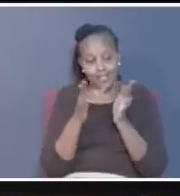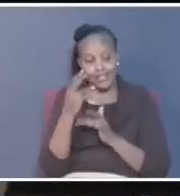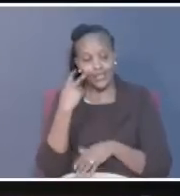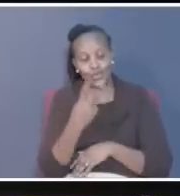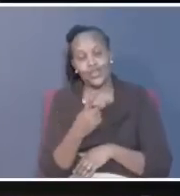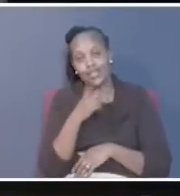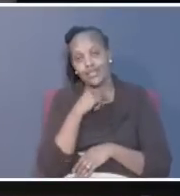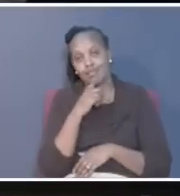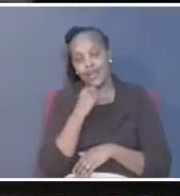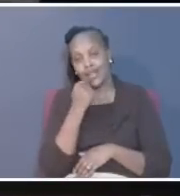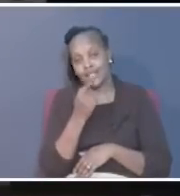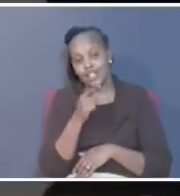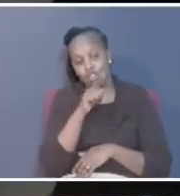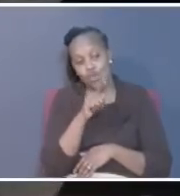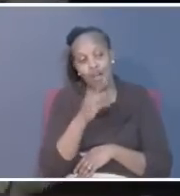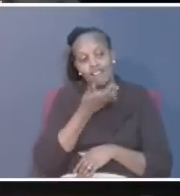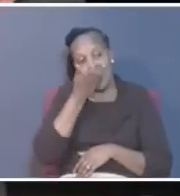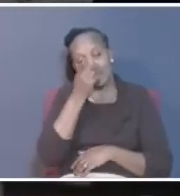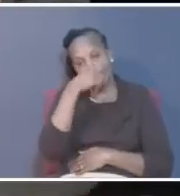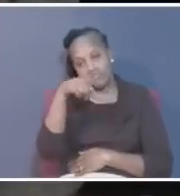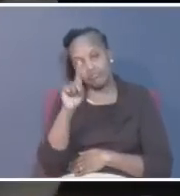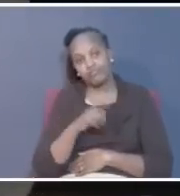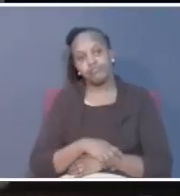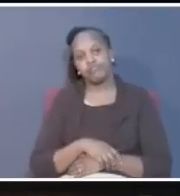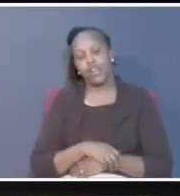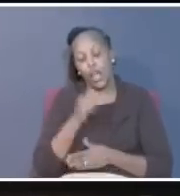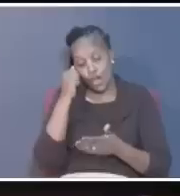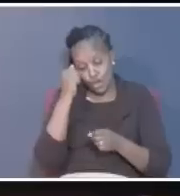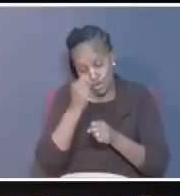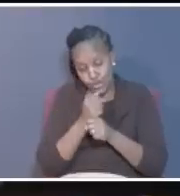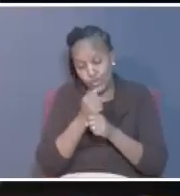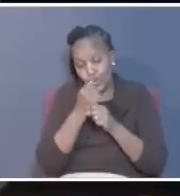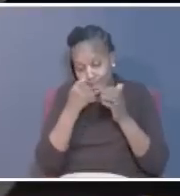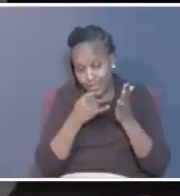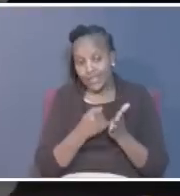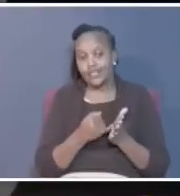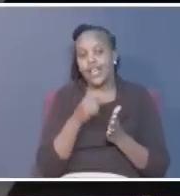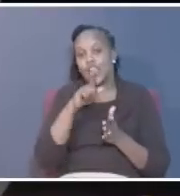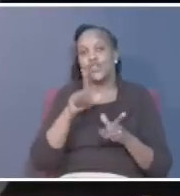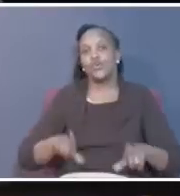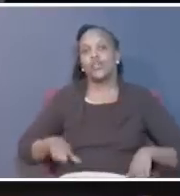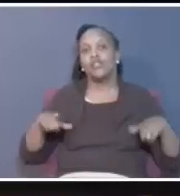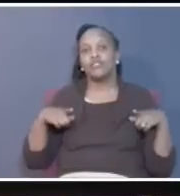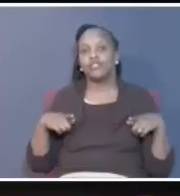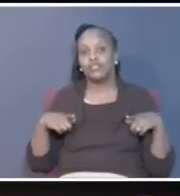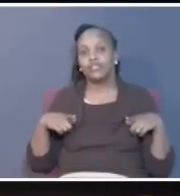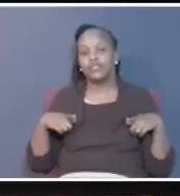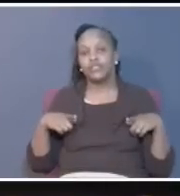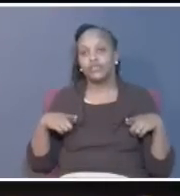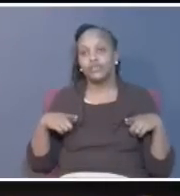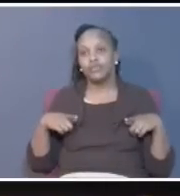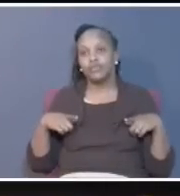tells him, "You have answered correctly. Do this and you will live." By